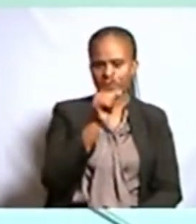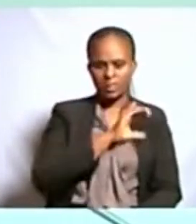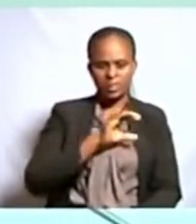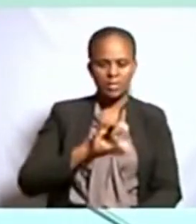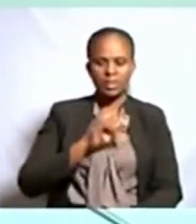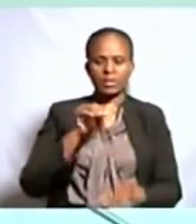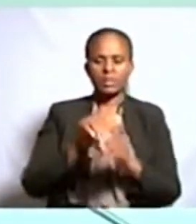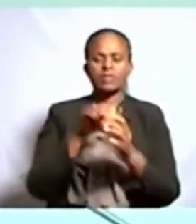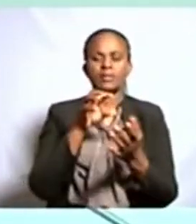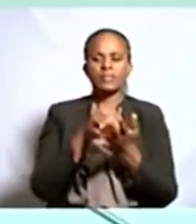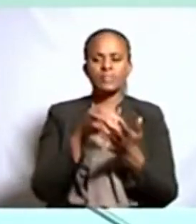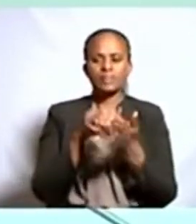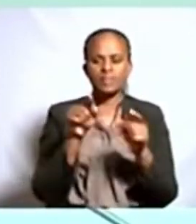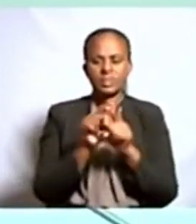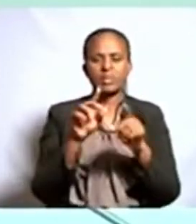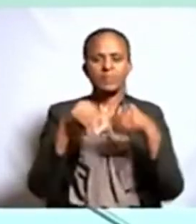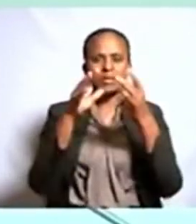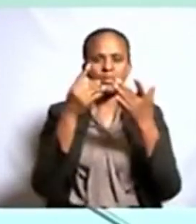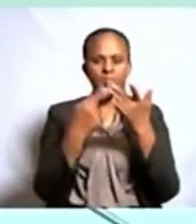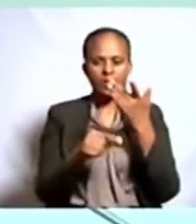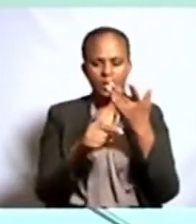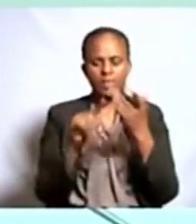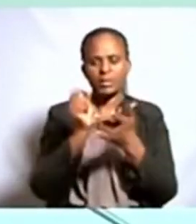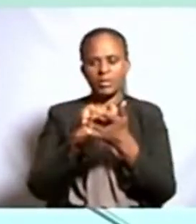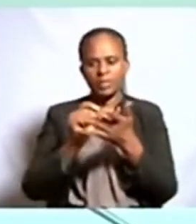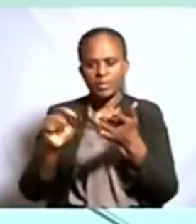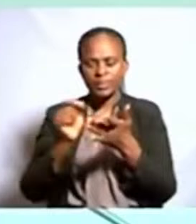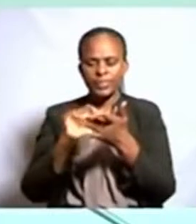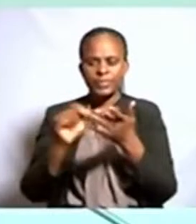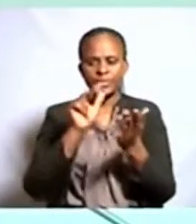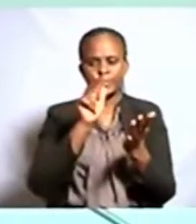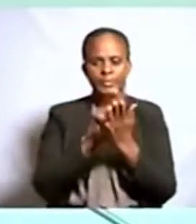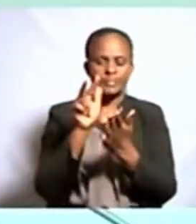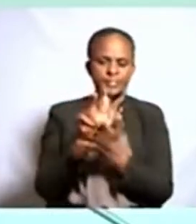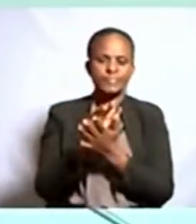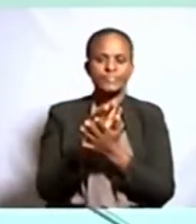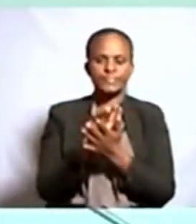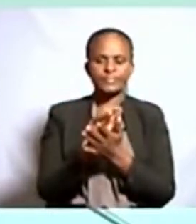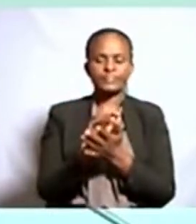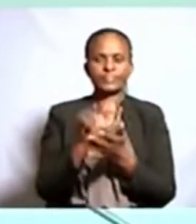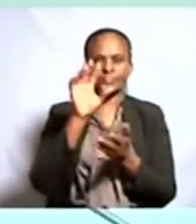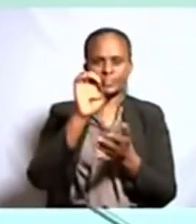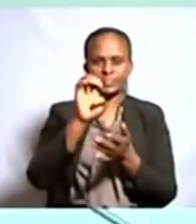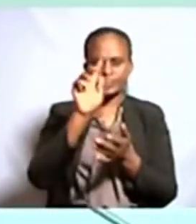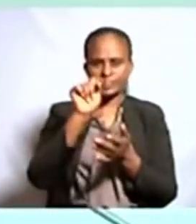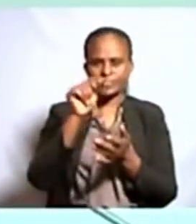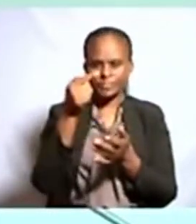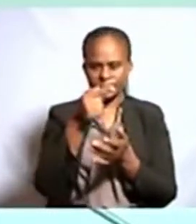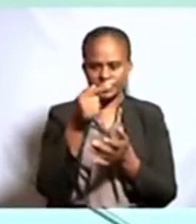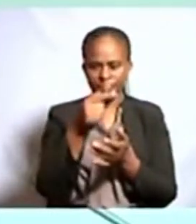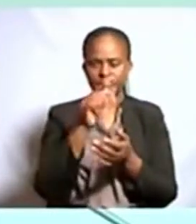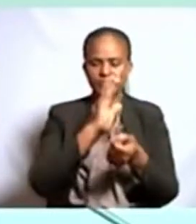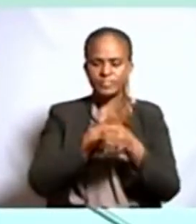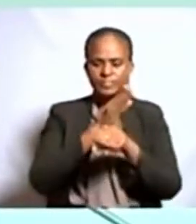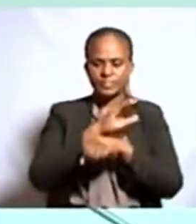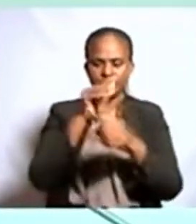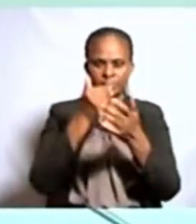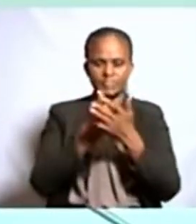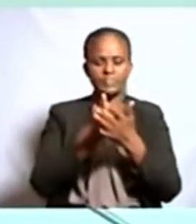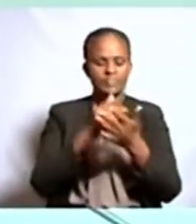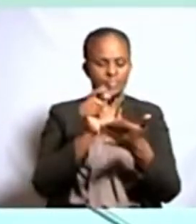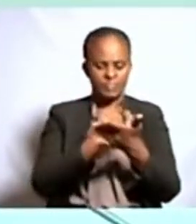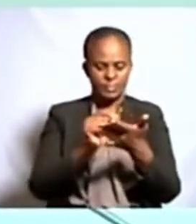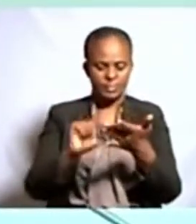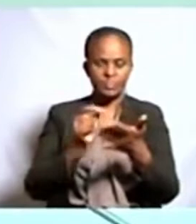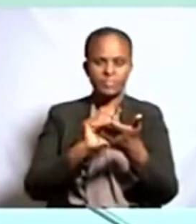the matter and was given a written and signed commitment by ETG. Following the written commitment